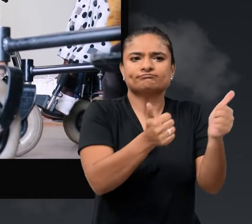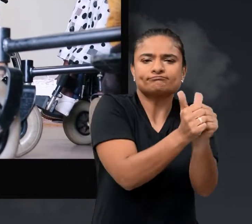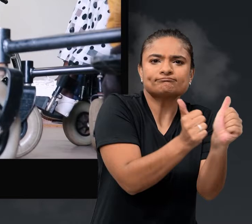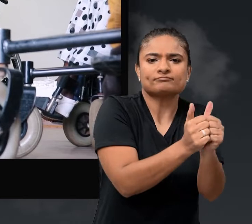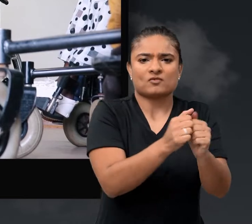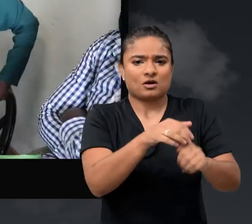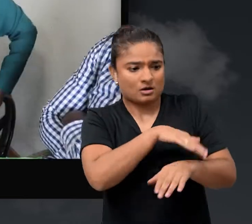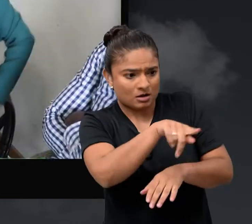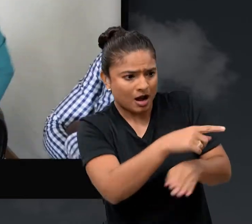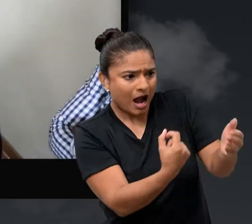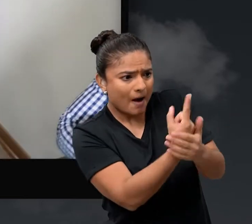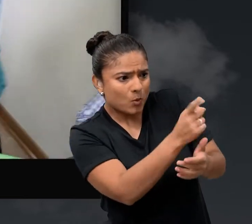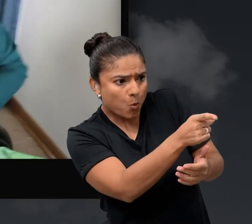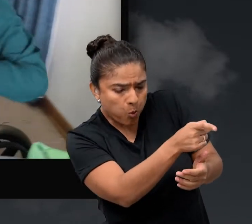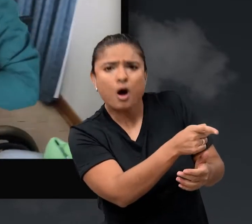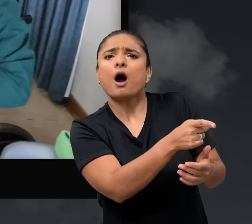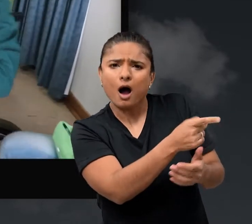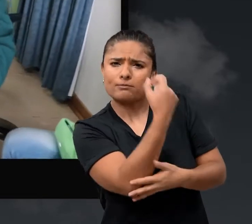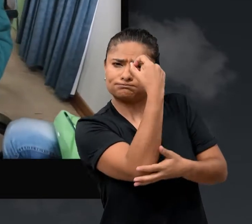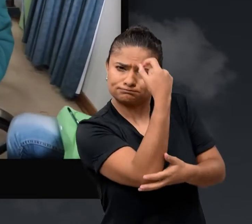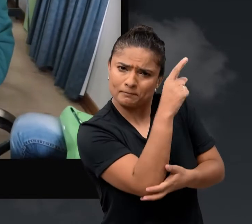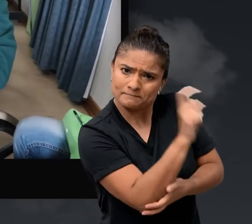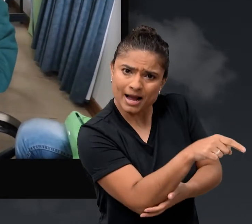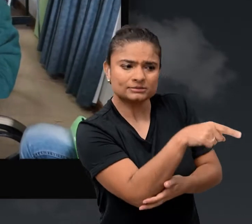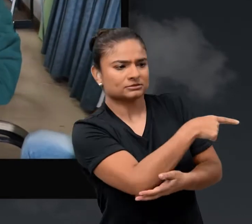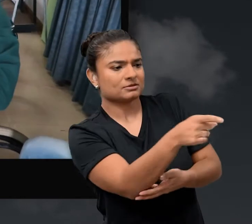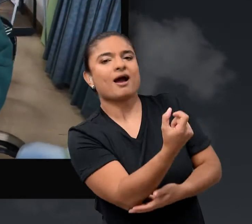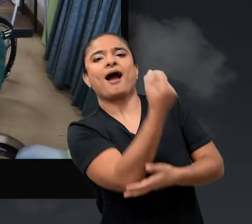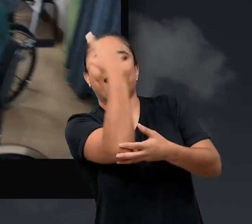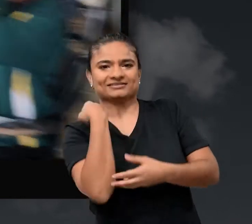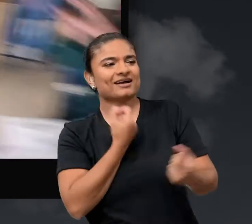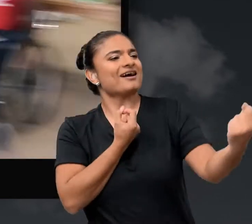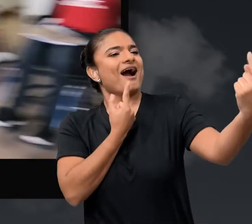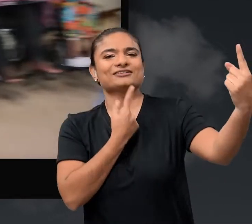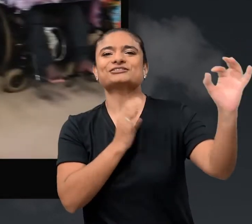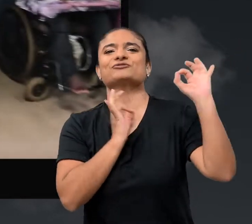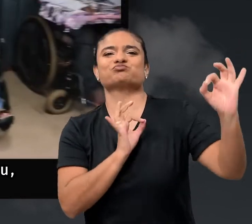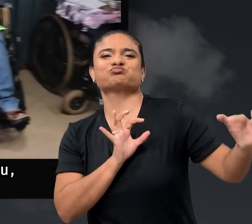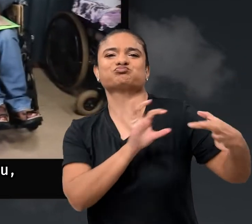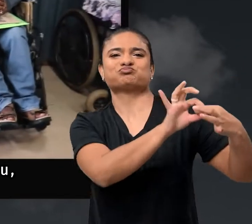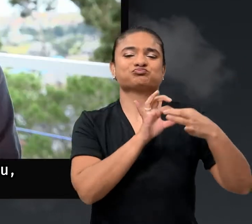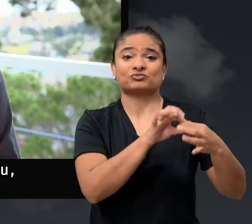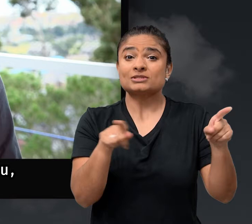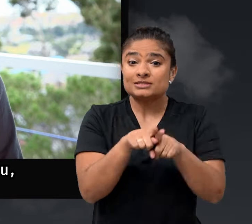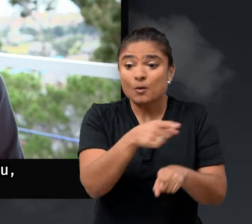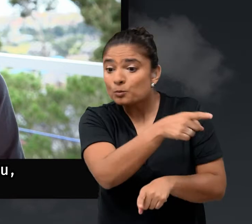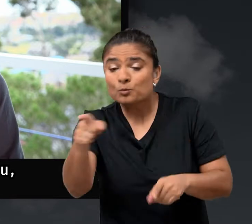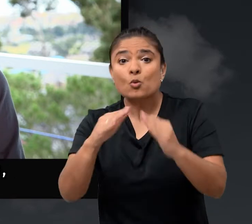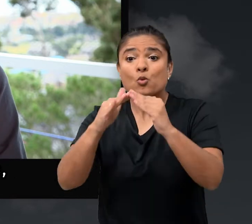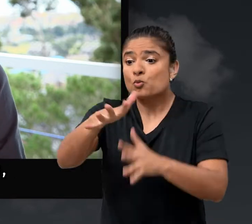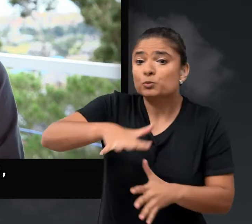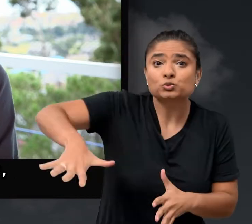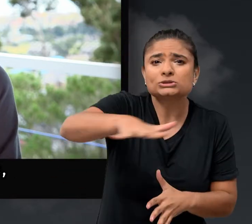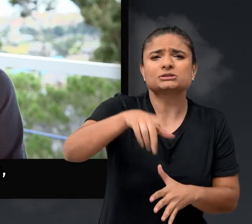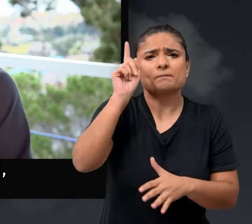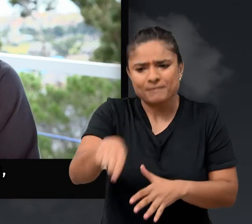that person's situation is, and then you also need to understand your community and your health system around you,